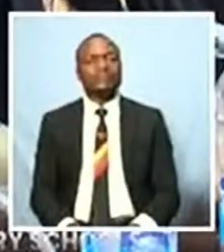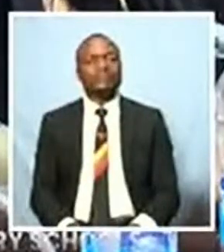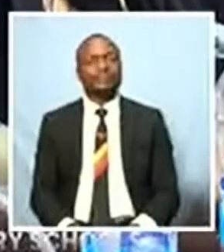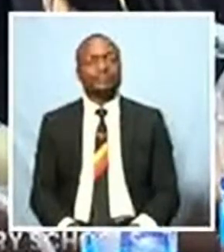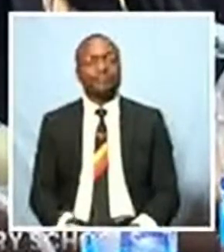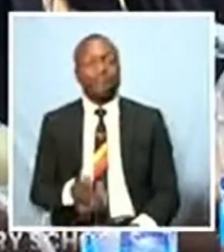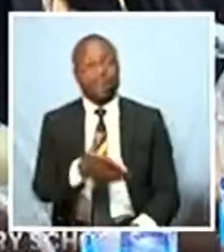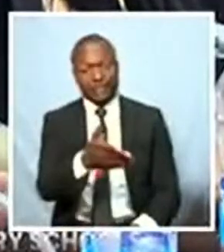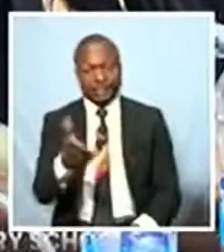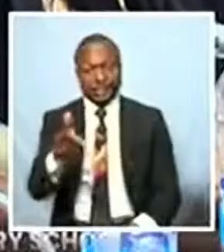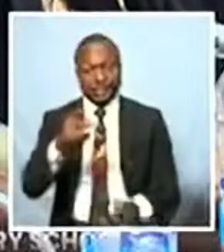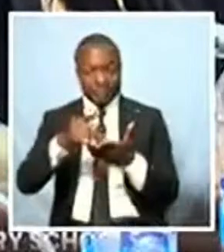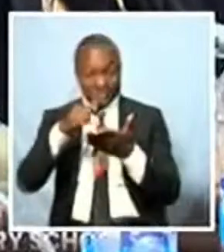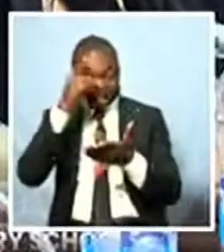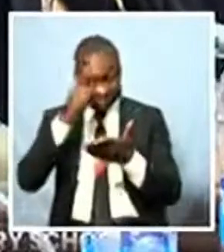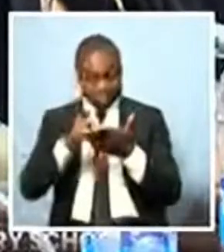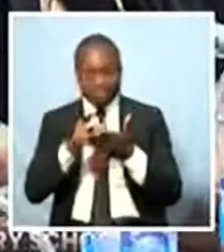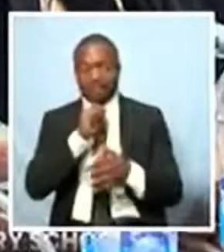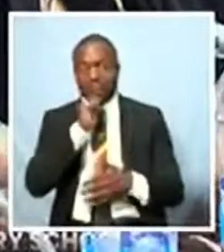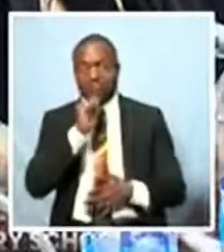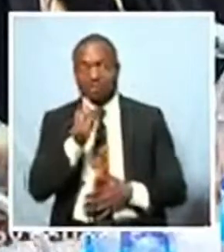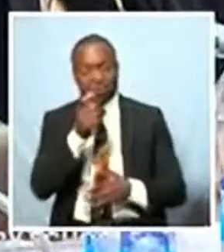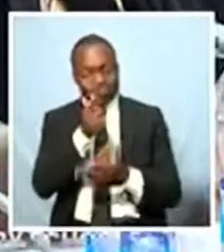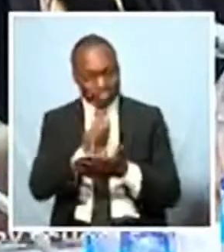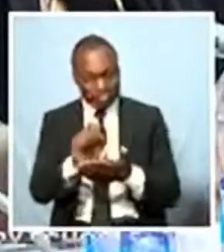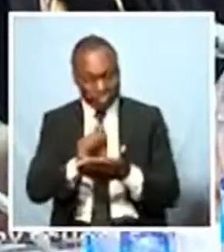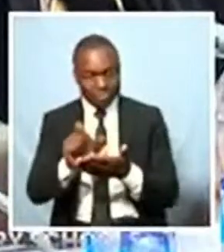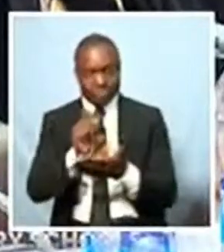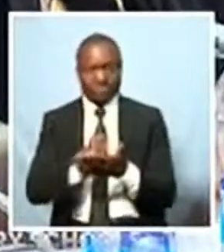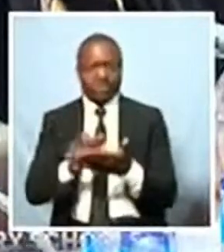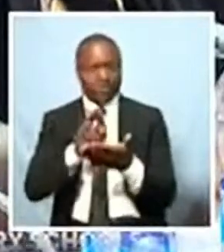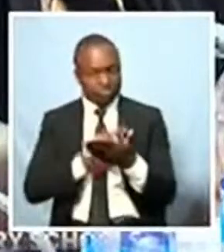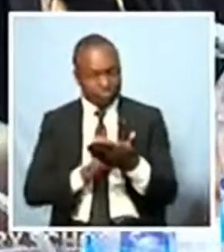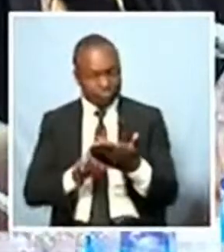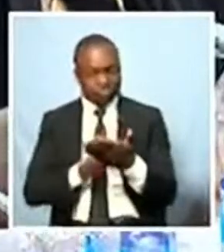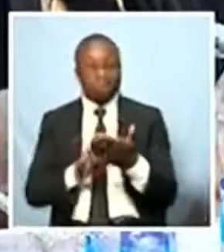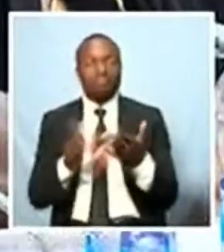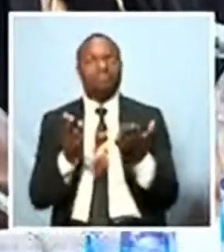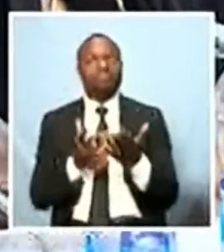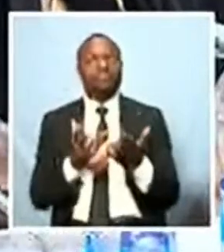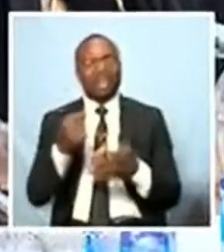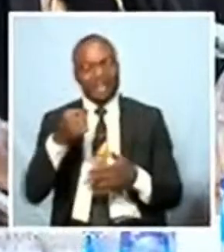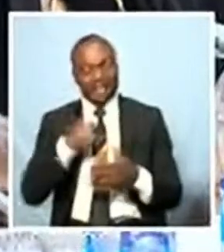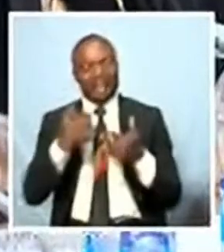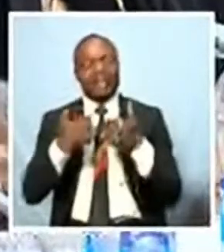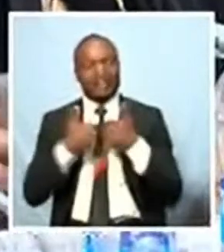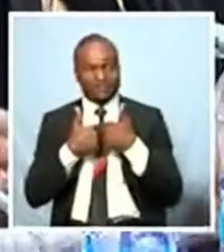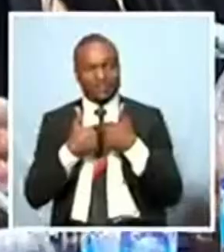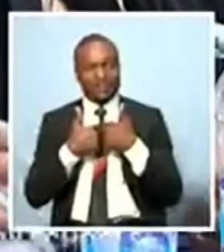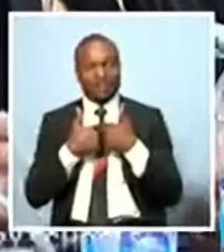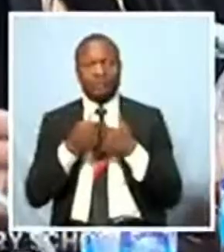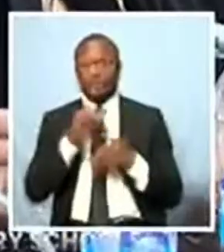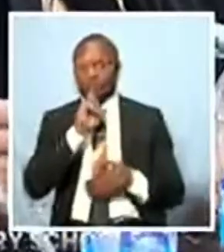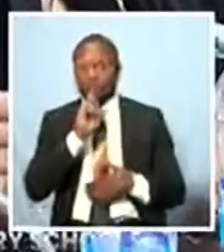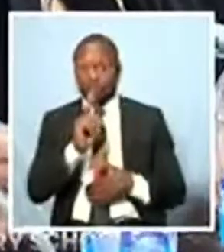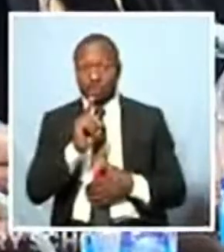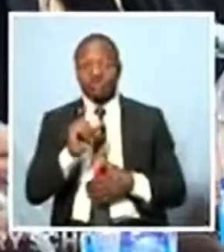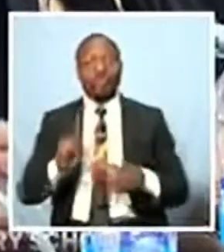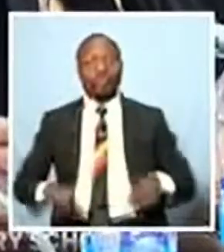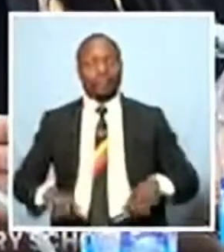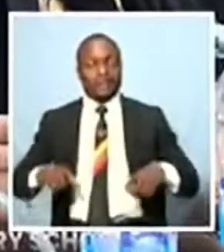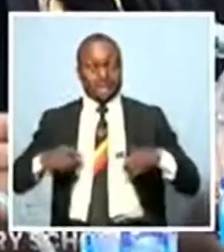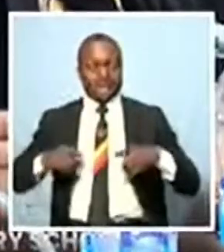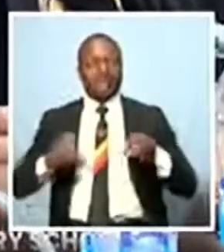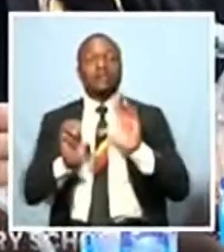these pupils were not able to write and read. I have a very real life